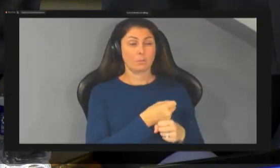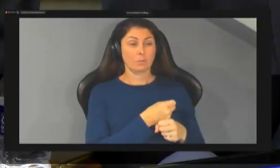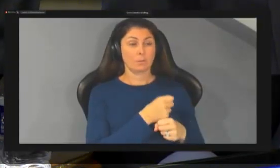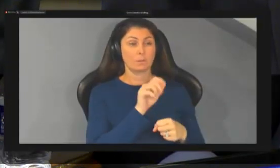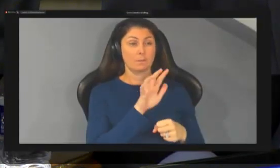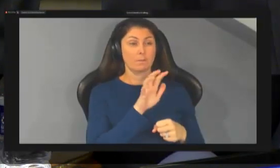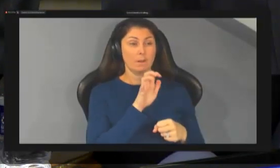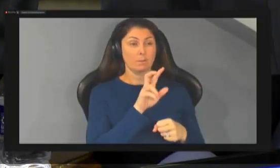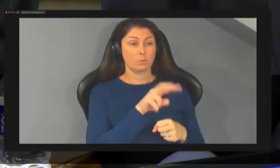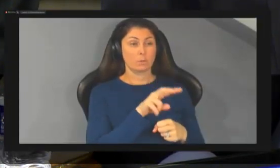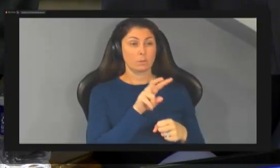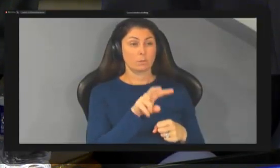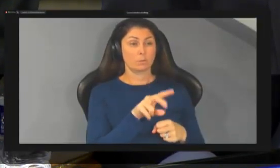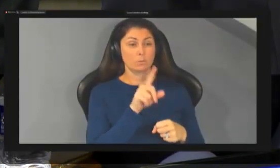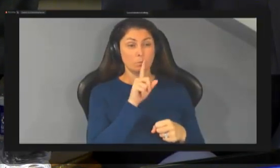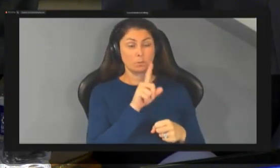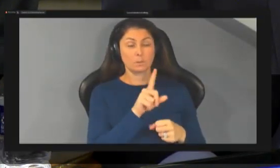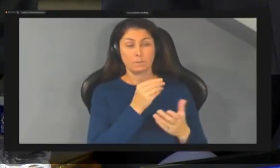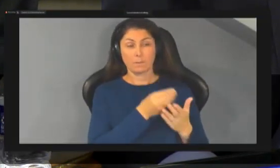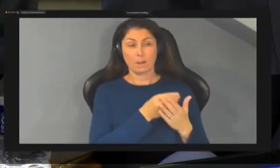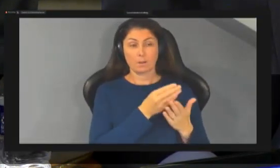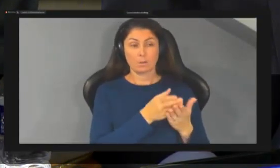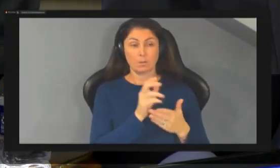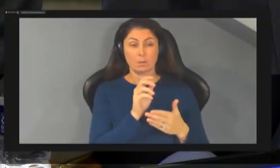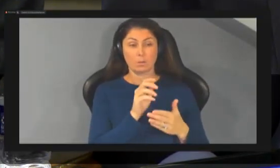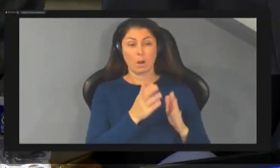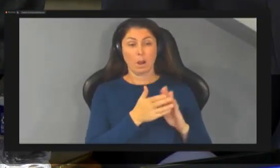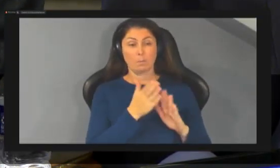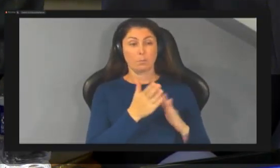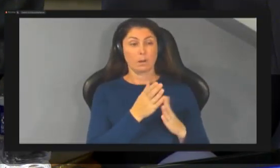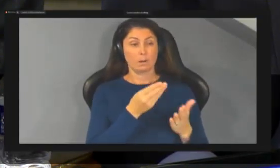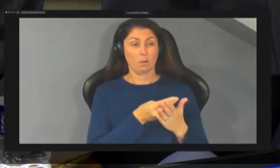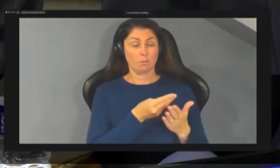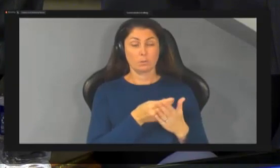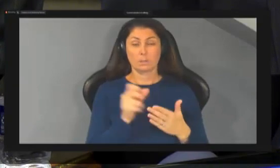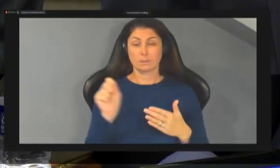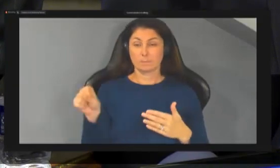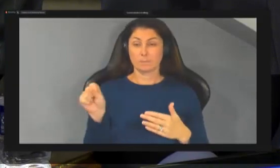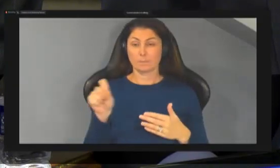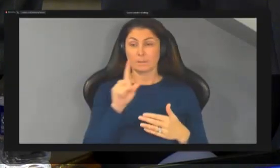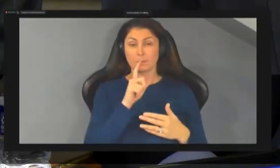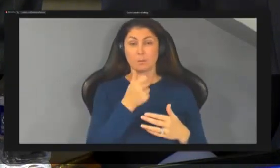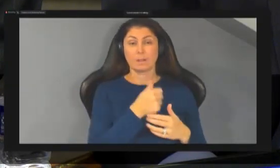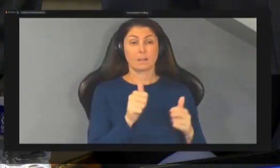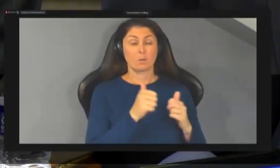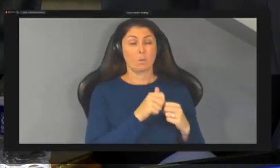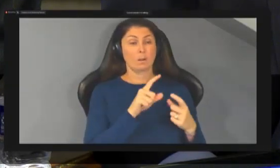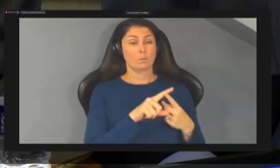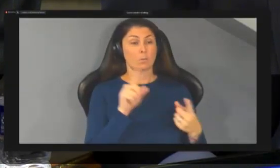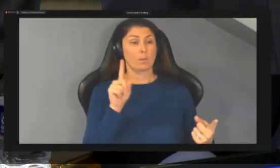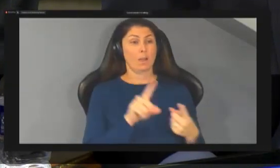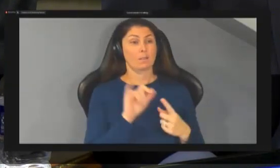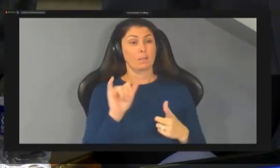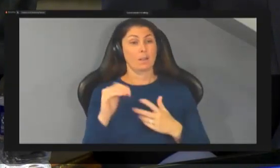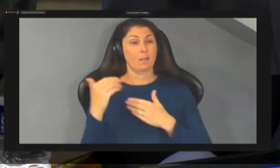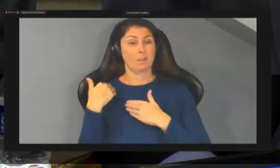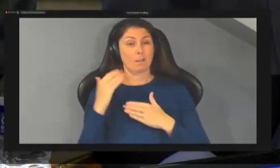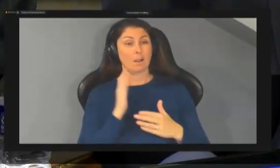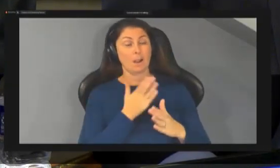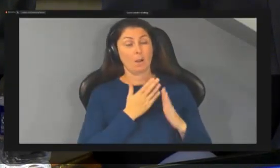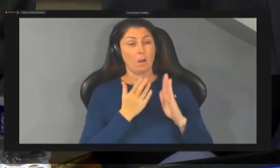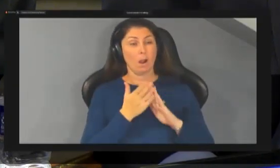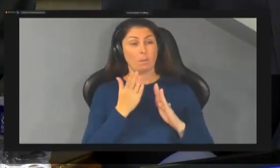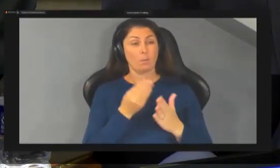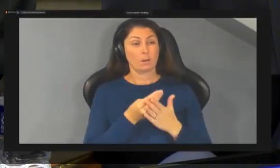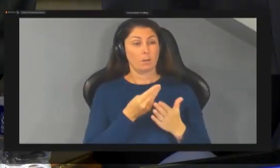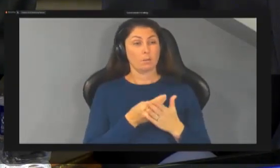522 is funded through operating dollars. Yes. And is there any way to lessen the burden on our operating dollars and to find